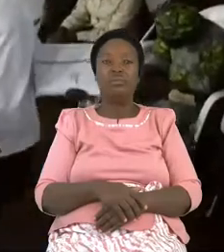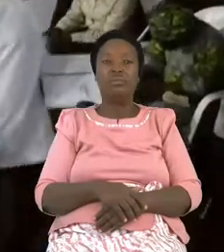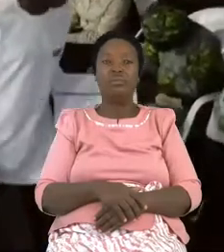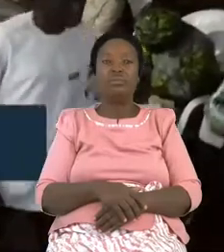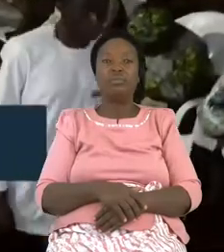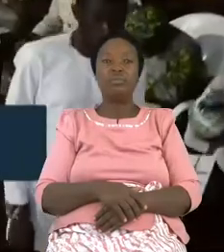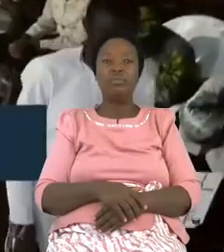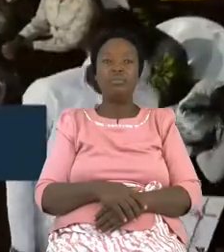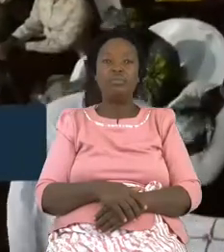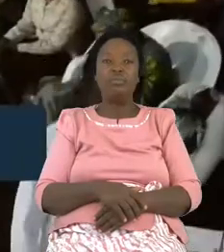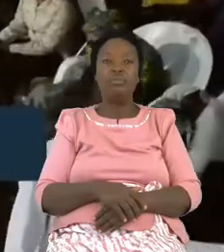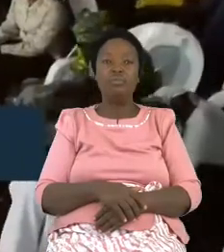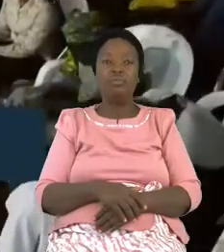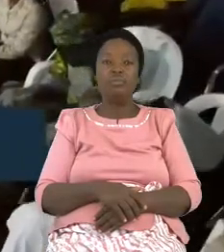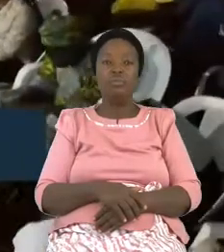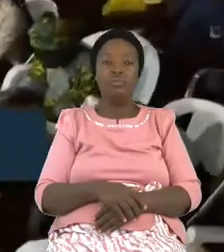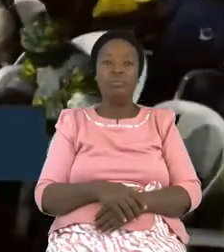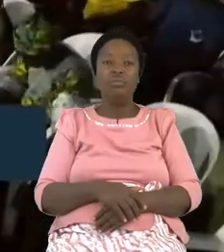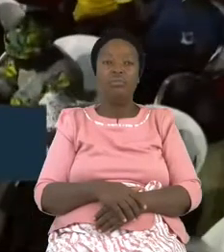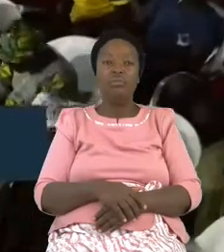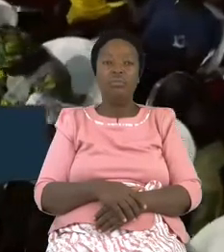To my left hand side at the extreme end,